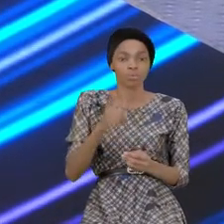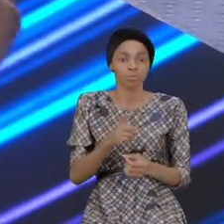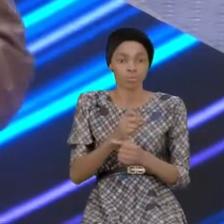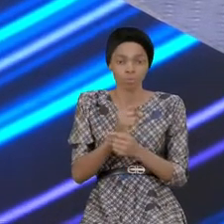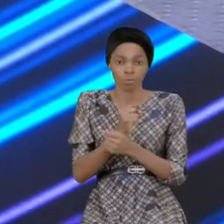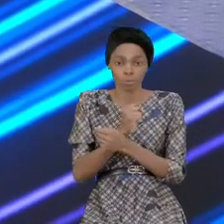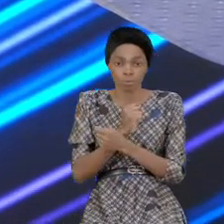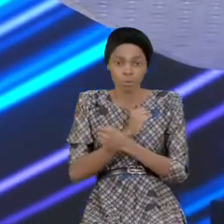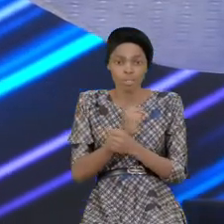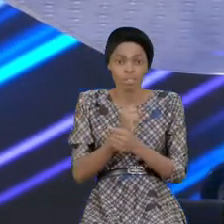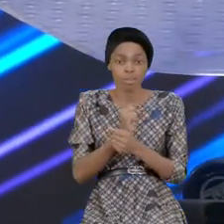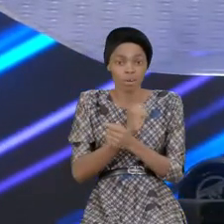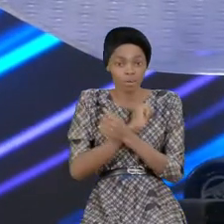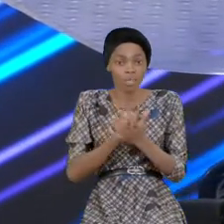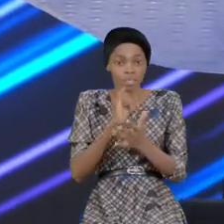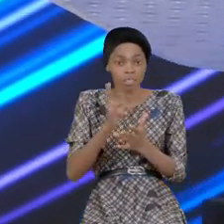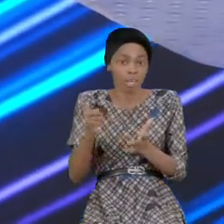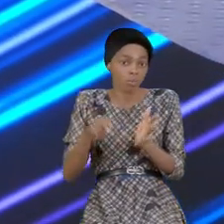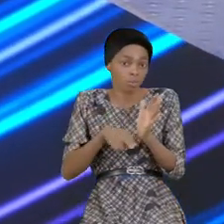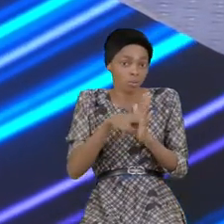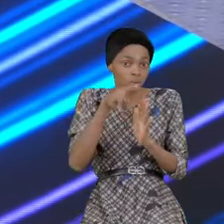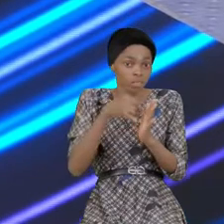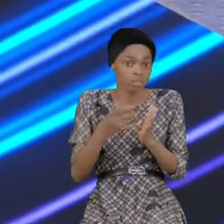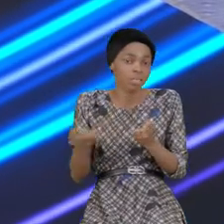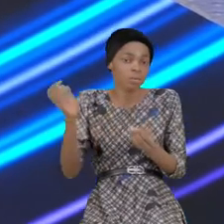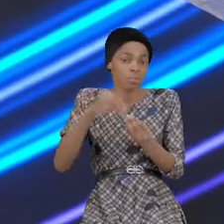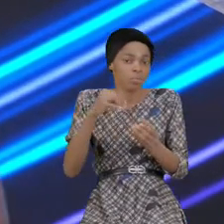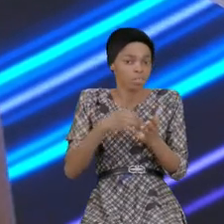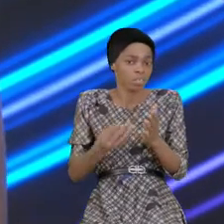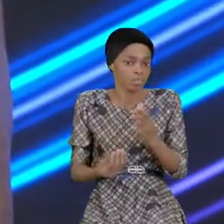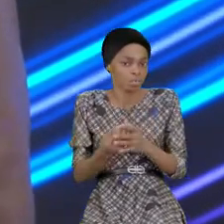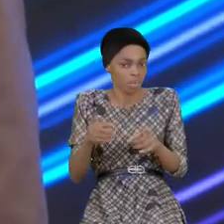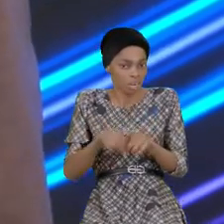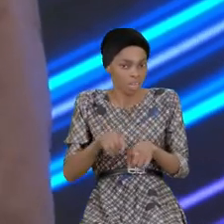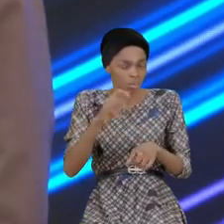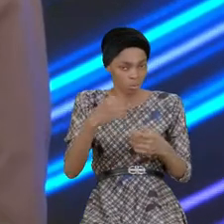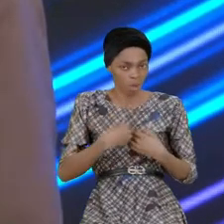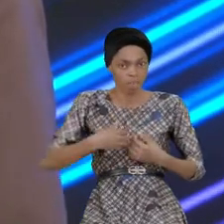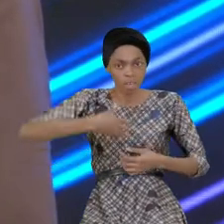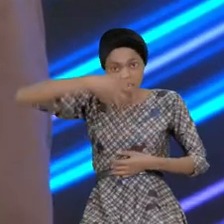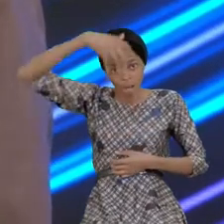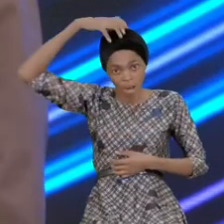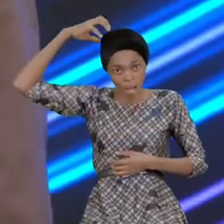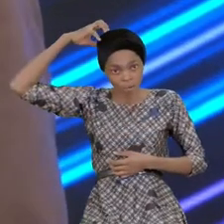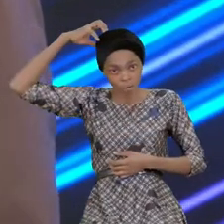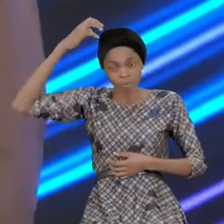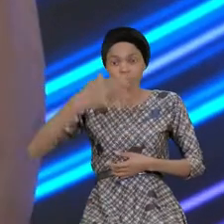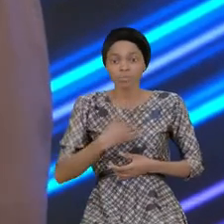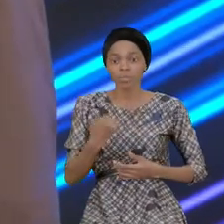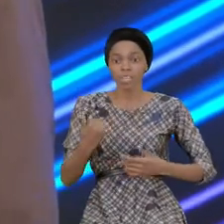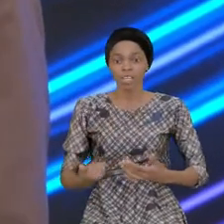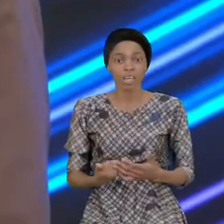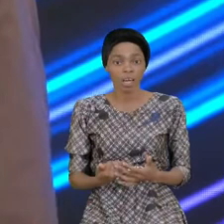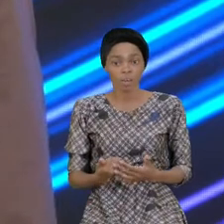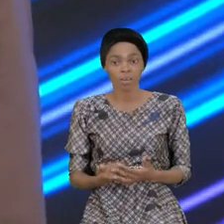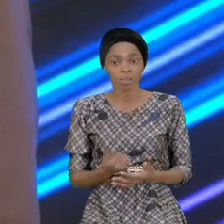grow. It's like somebody has a lion, at present so small, so babyish,